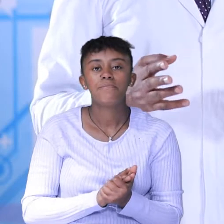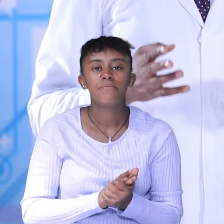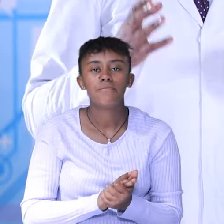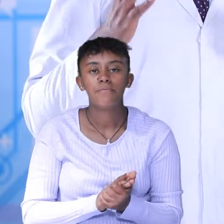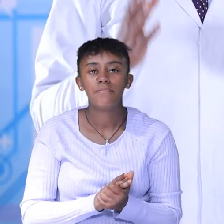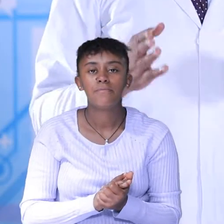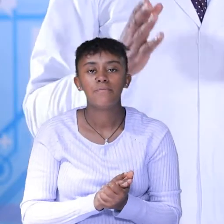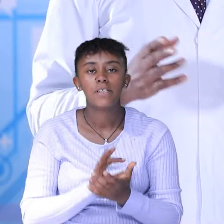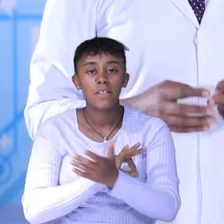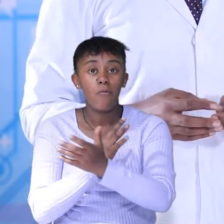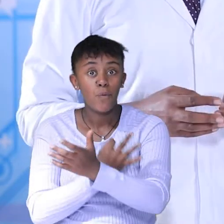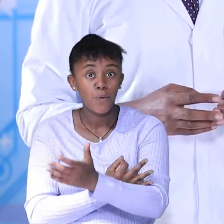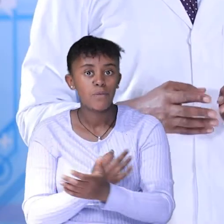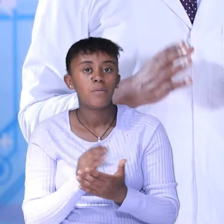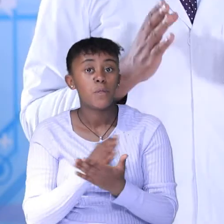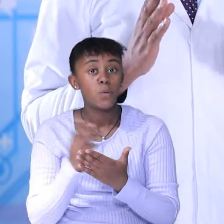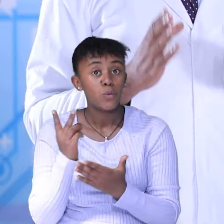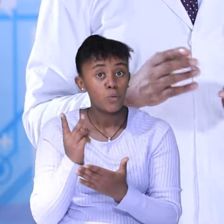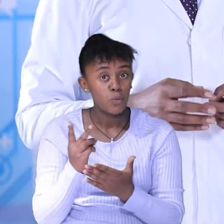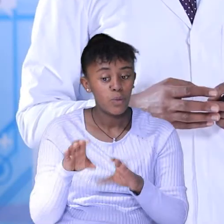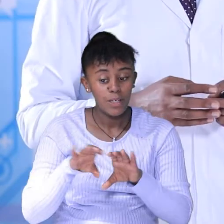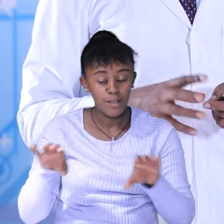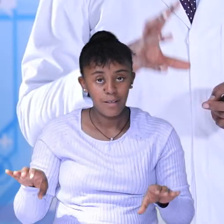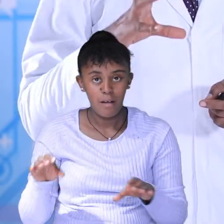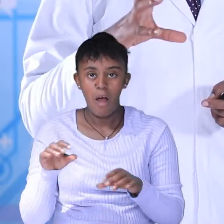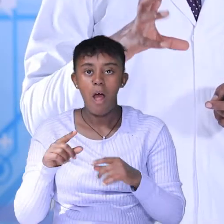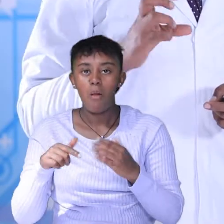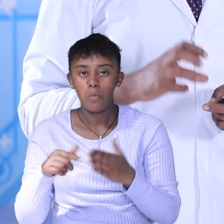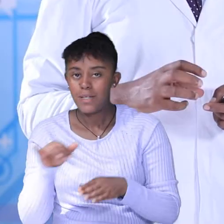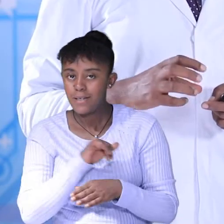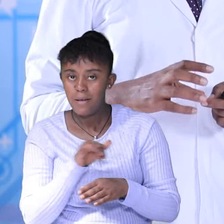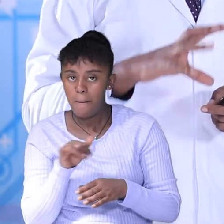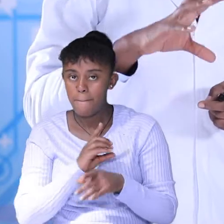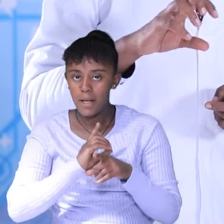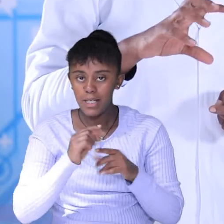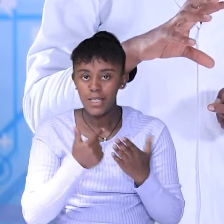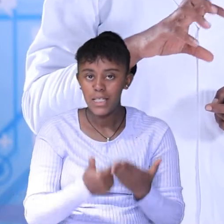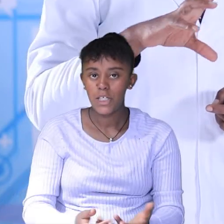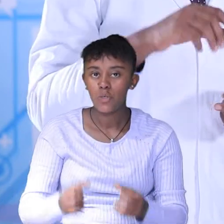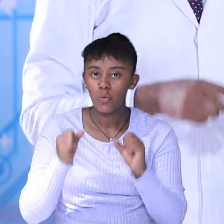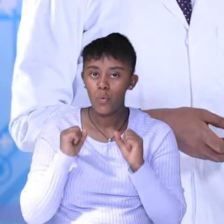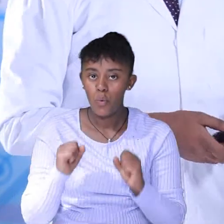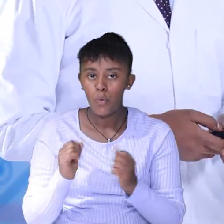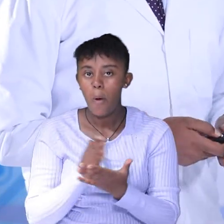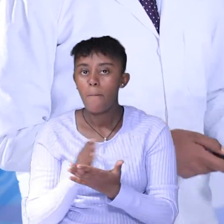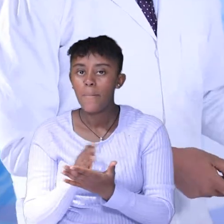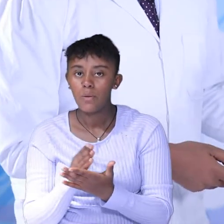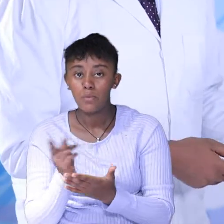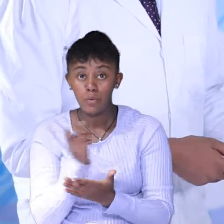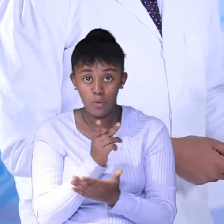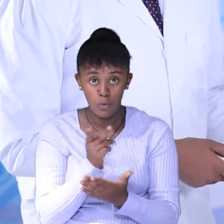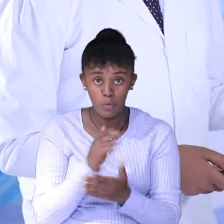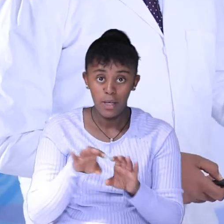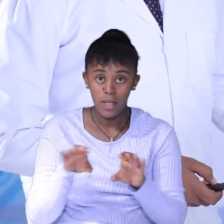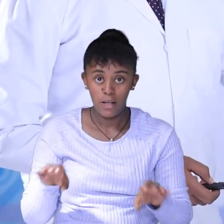between two current carrying conductors acting along the same direction is stronger. In between the two current